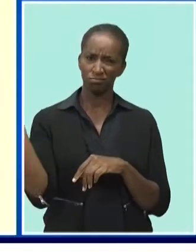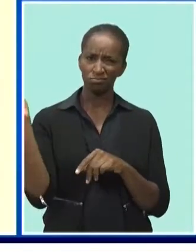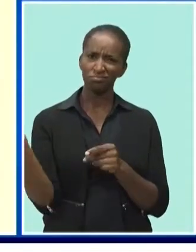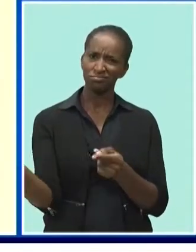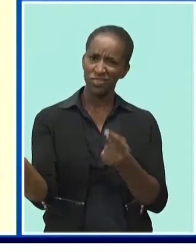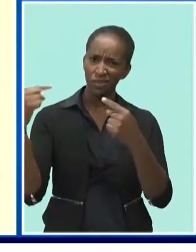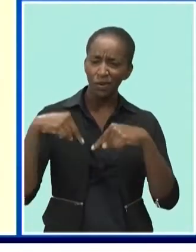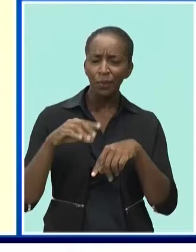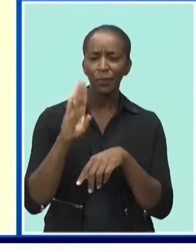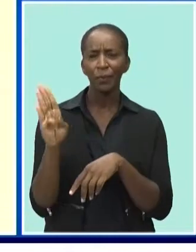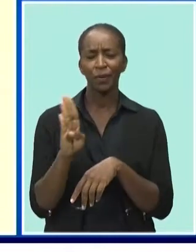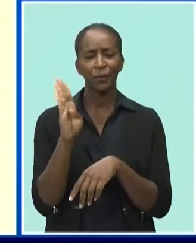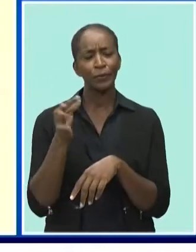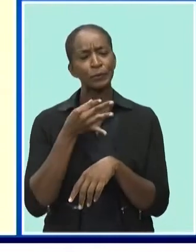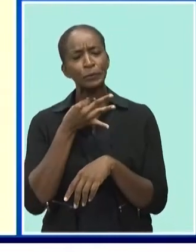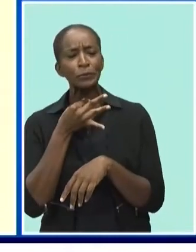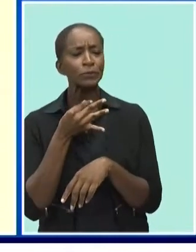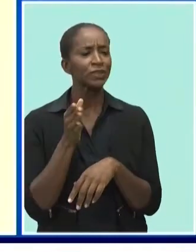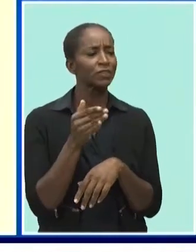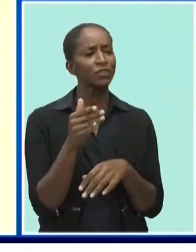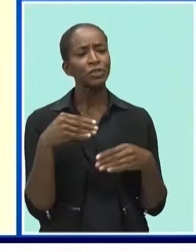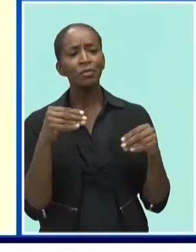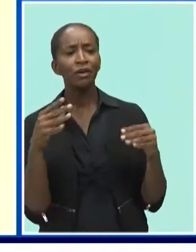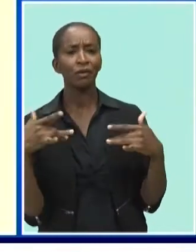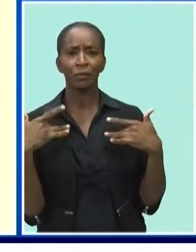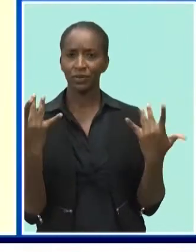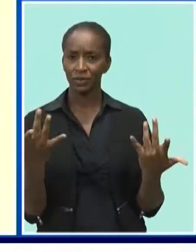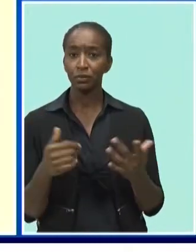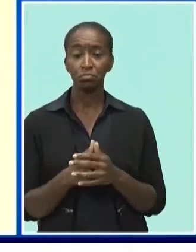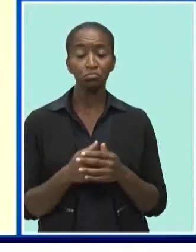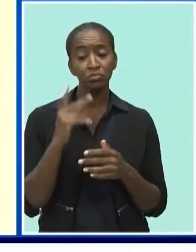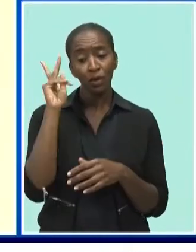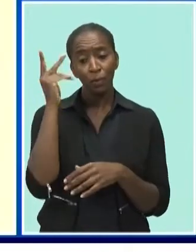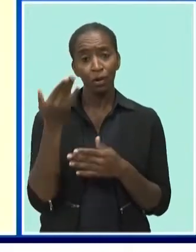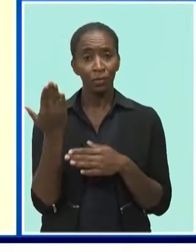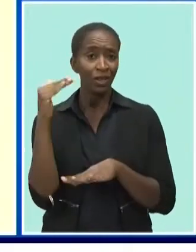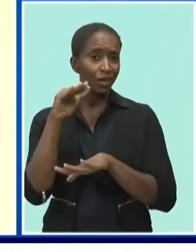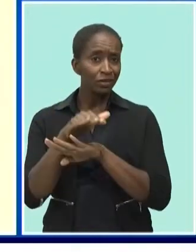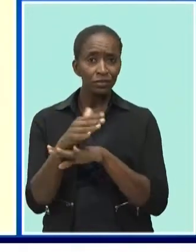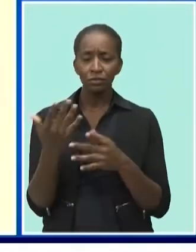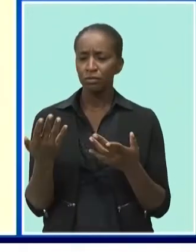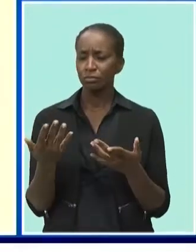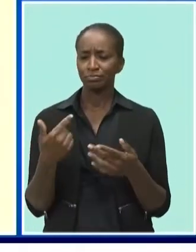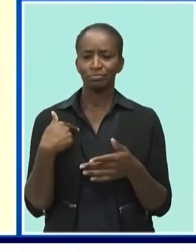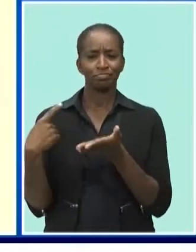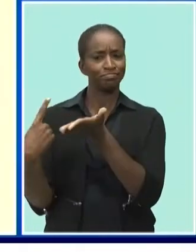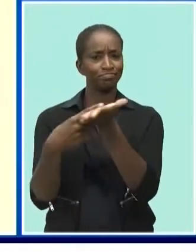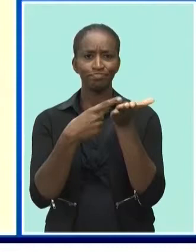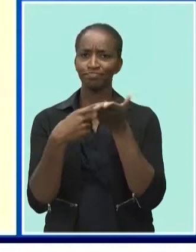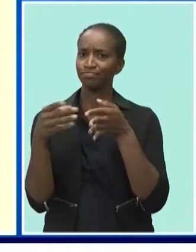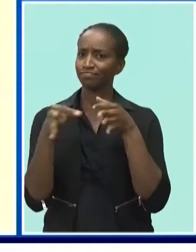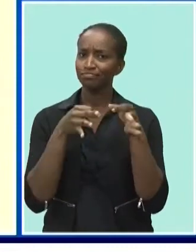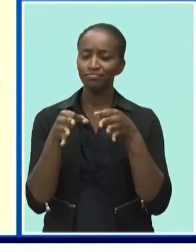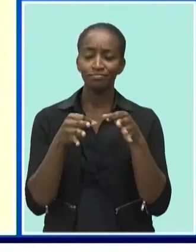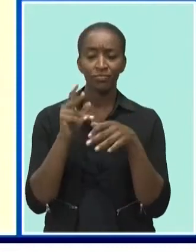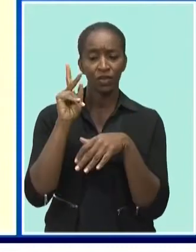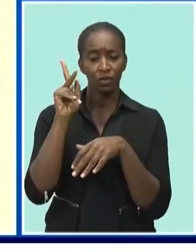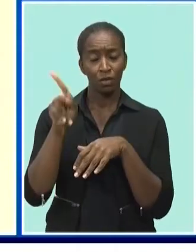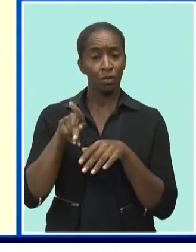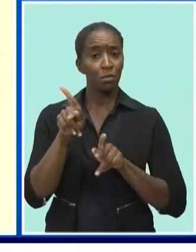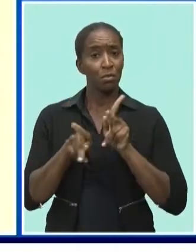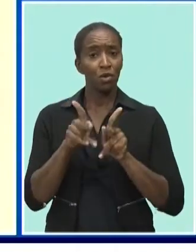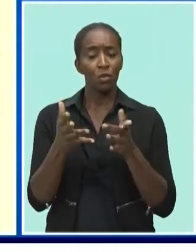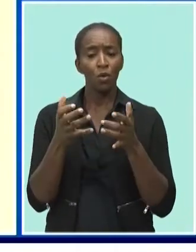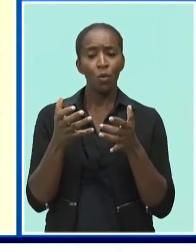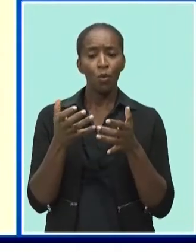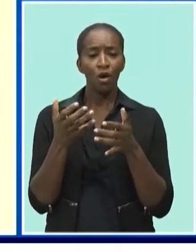in Parliament as recently as last night, you know, visitors now want to go into Oystons, they want to go into the fish market in Bridgetown, and they want to